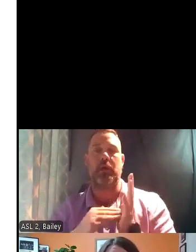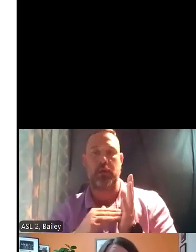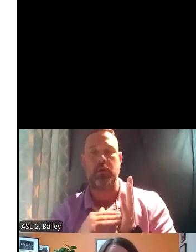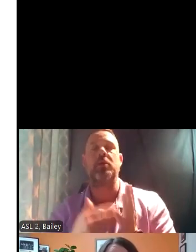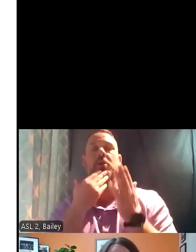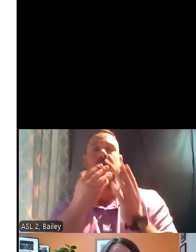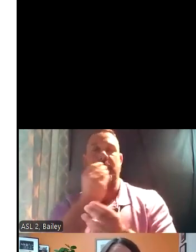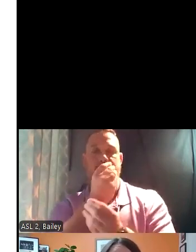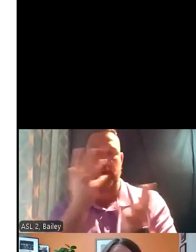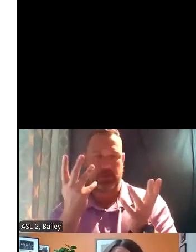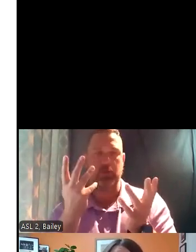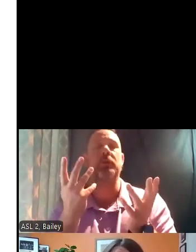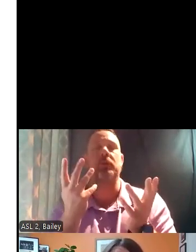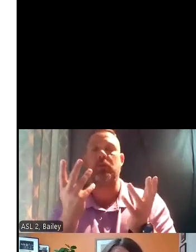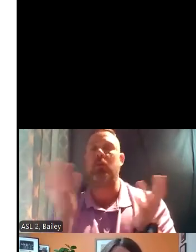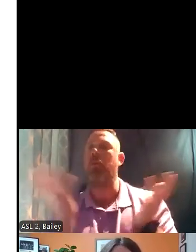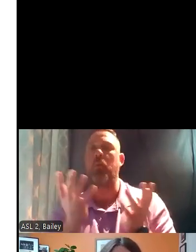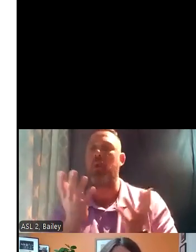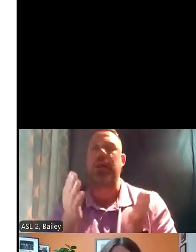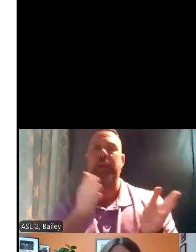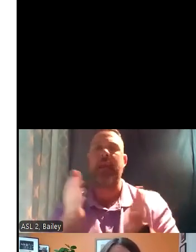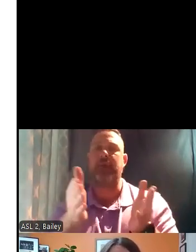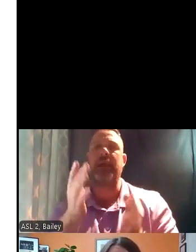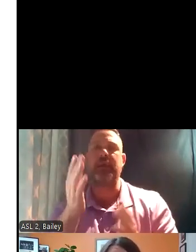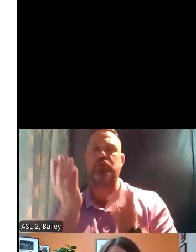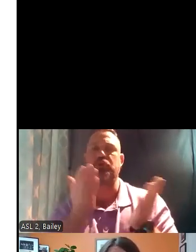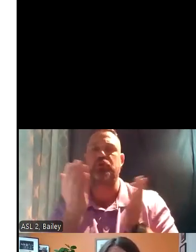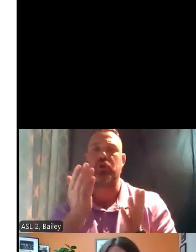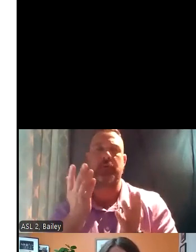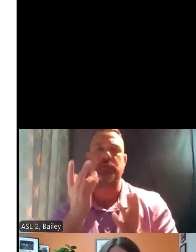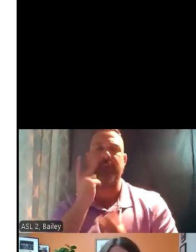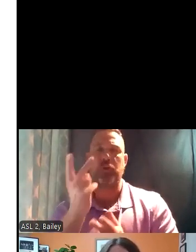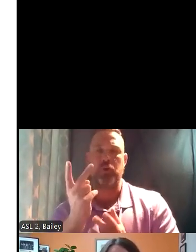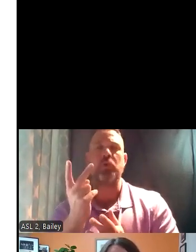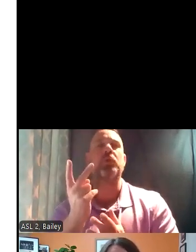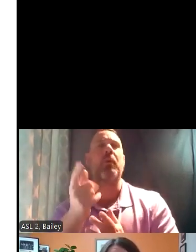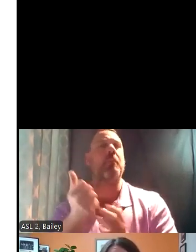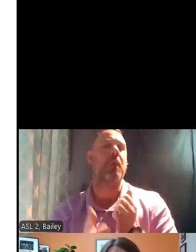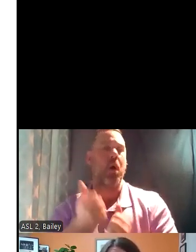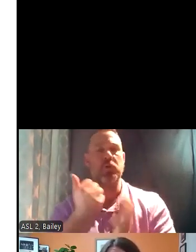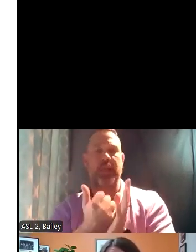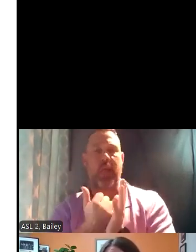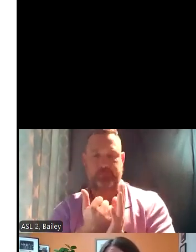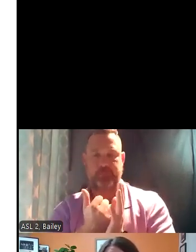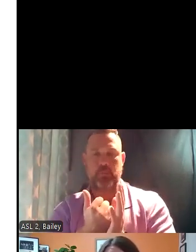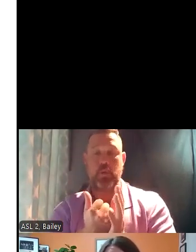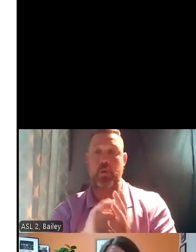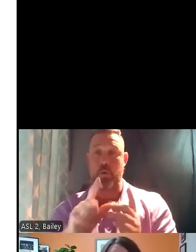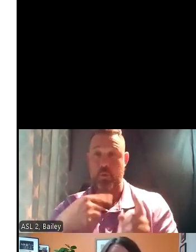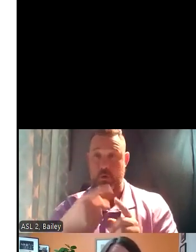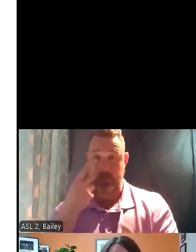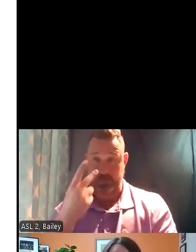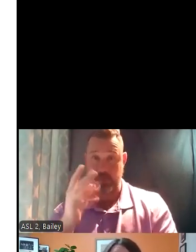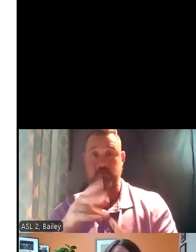information here on what those navigation services are viewed as being most helpful. And you can see here when we think about